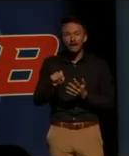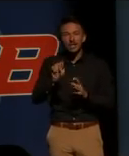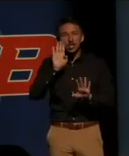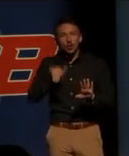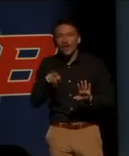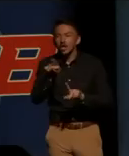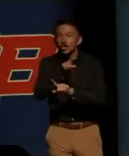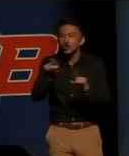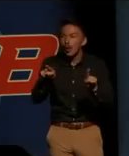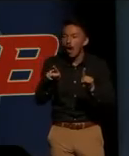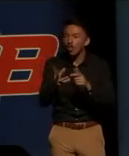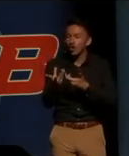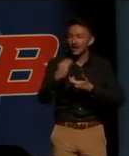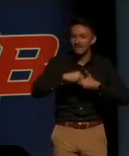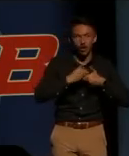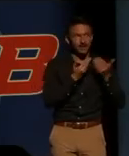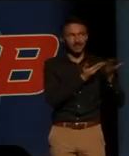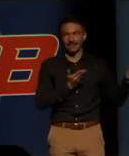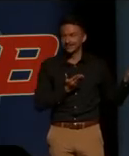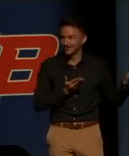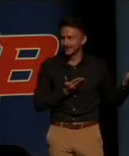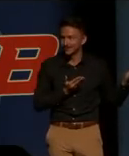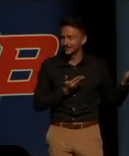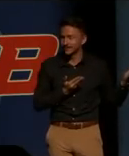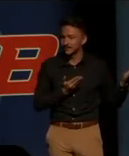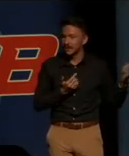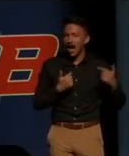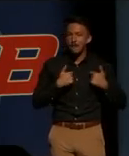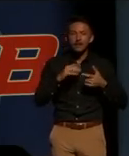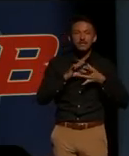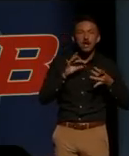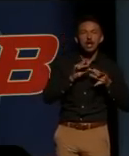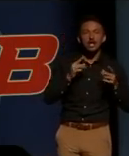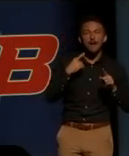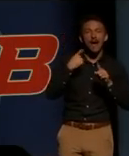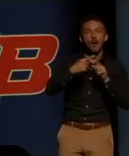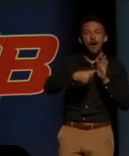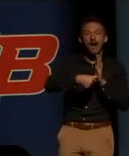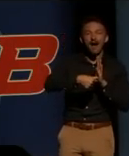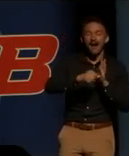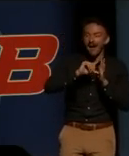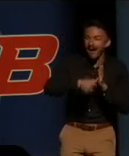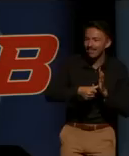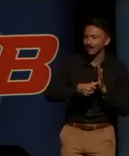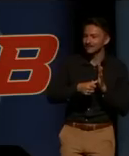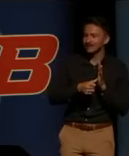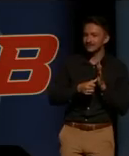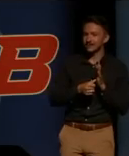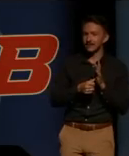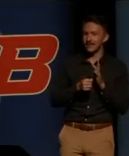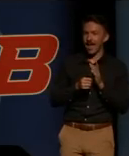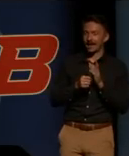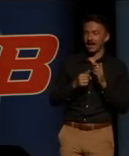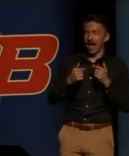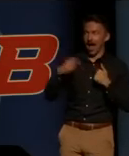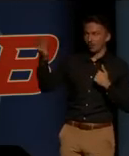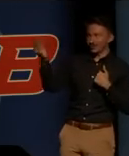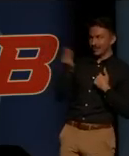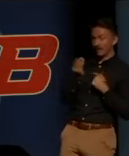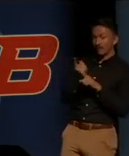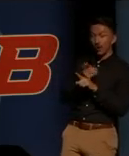going to see highlights that were shared with me by your leadership. You're going to